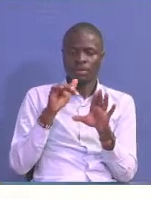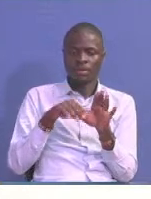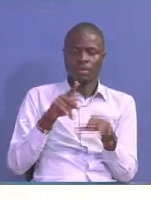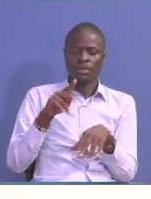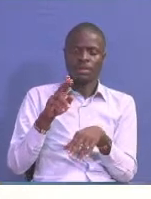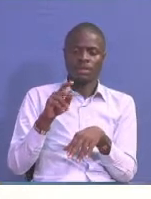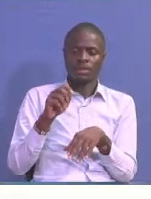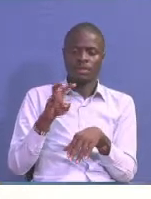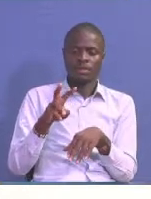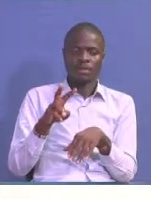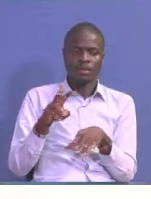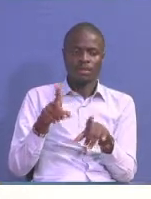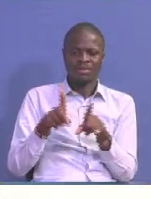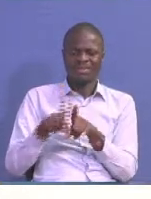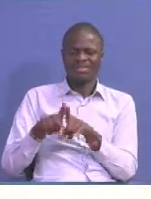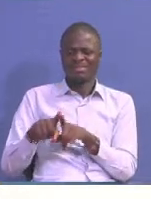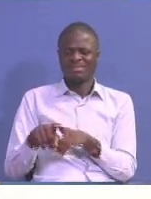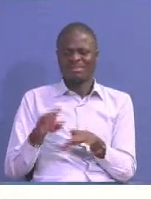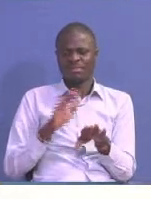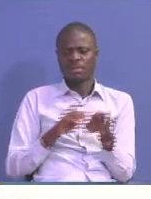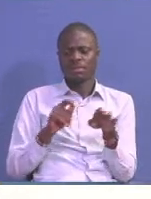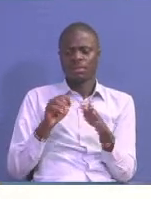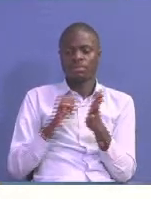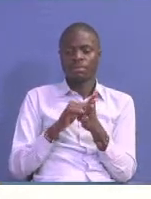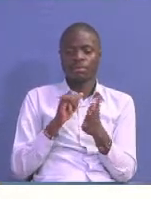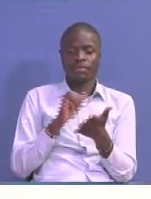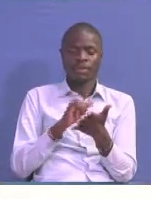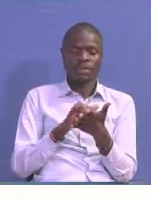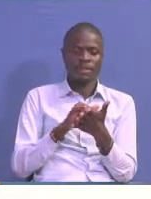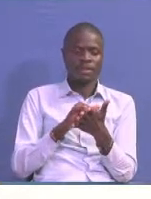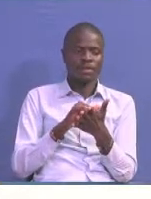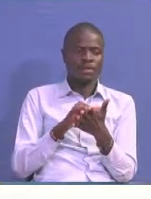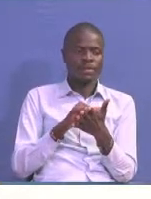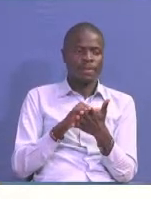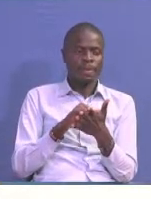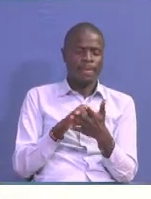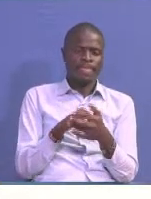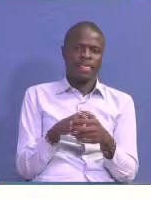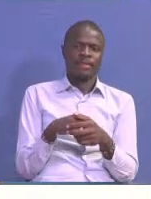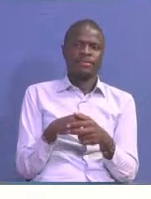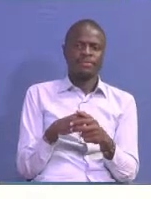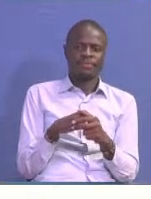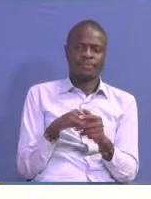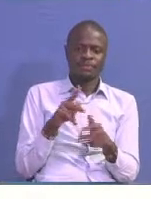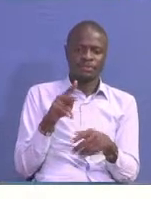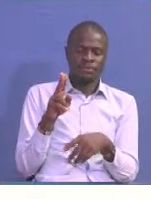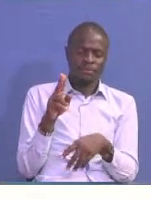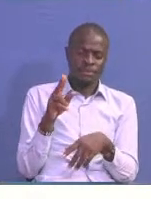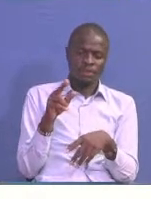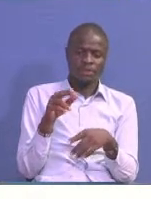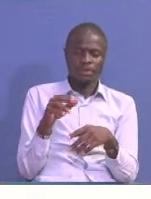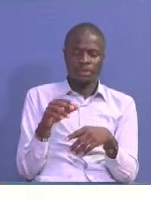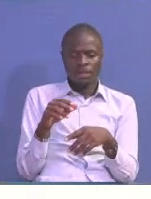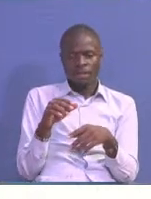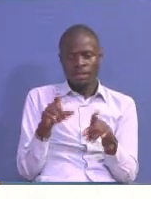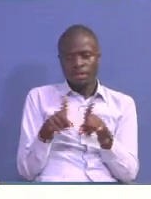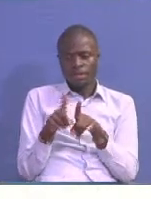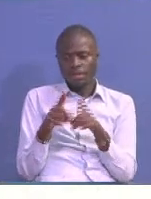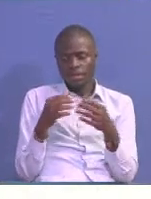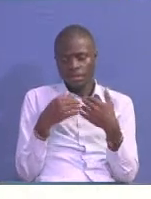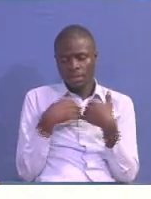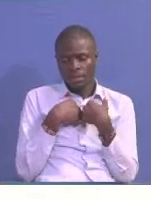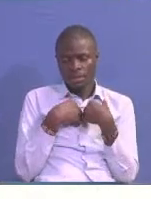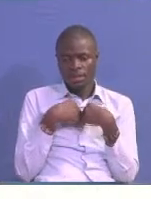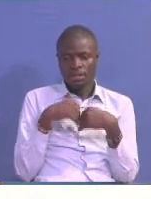Kenyatta University. And also on top of that, apart from bringing you these top-notch events, Kenyatta University Television also has an